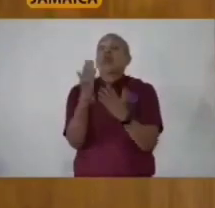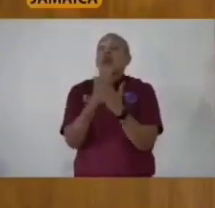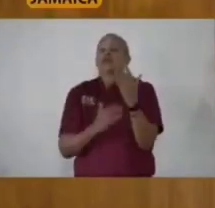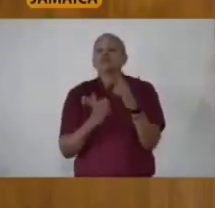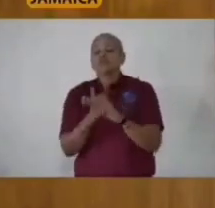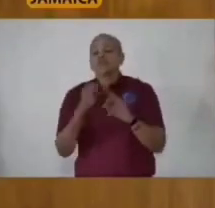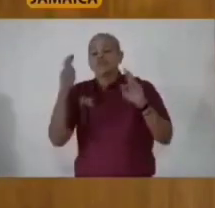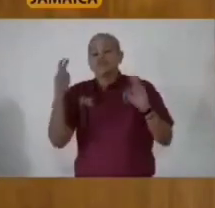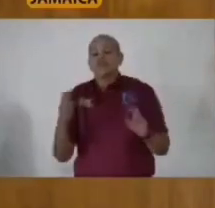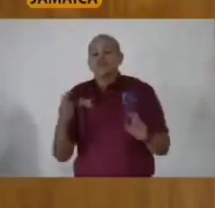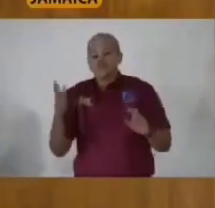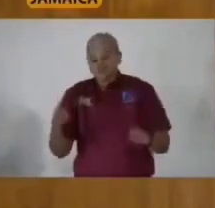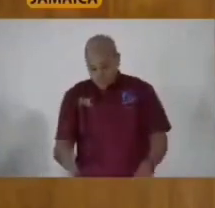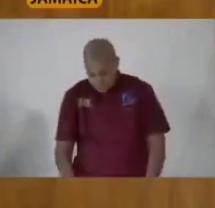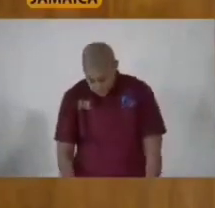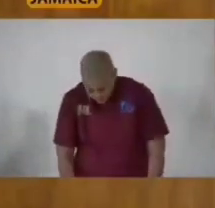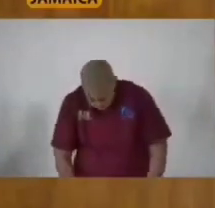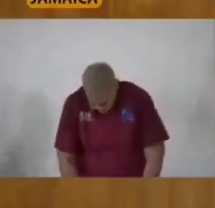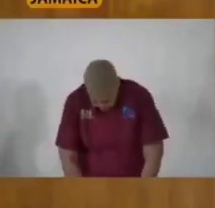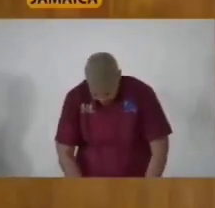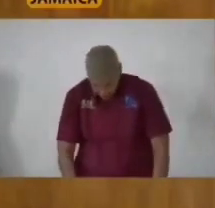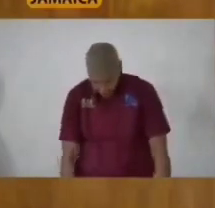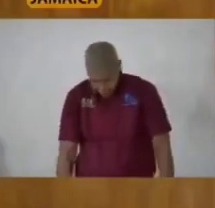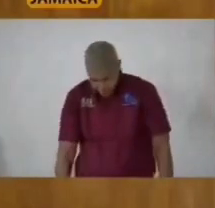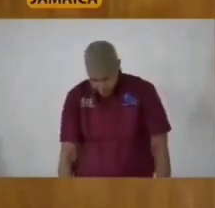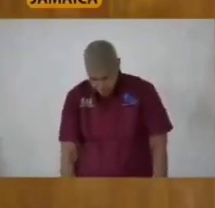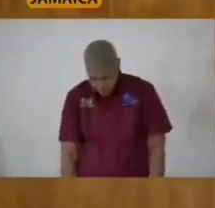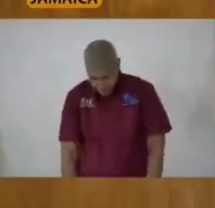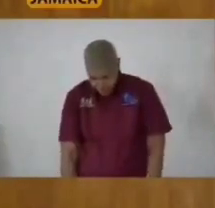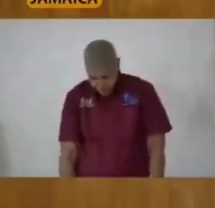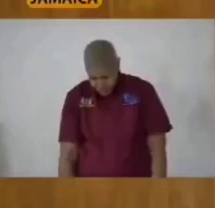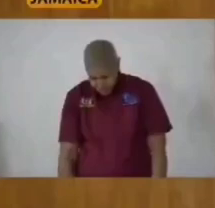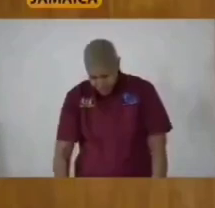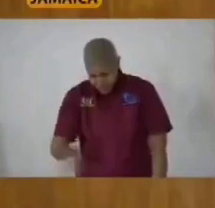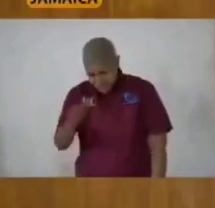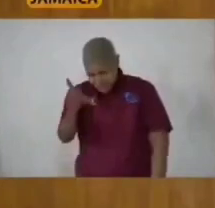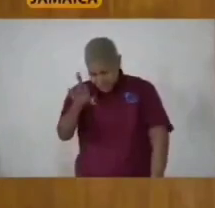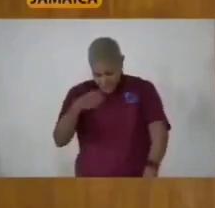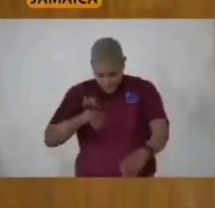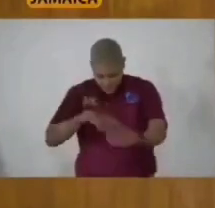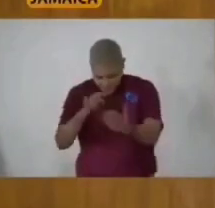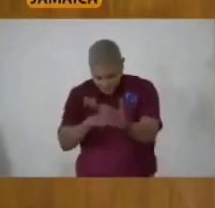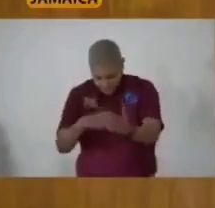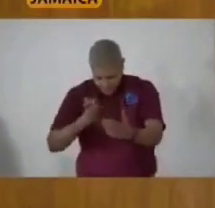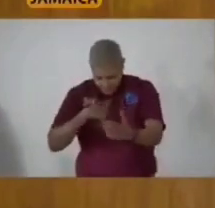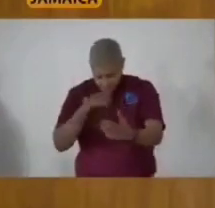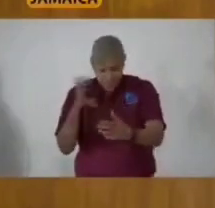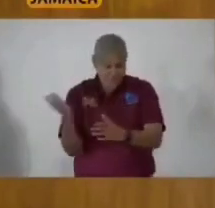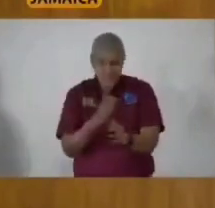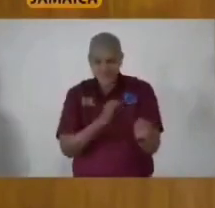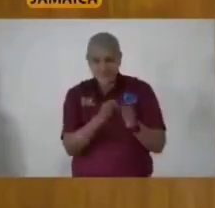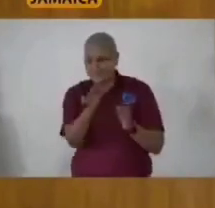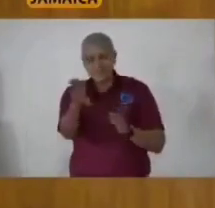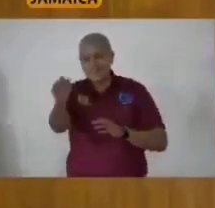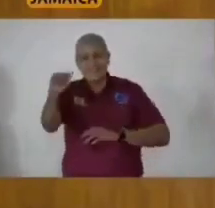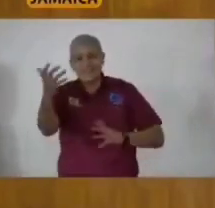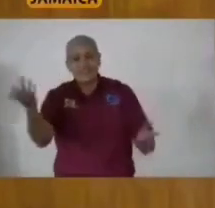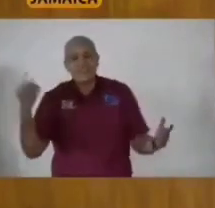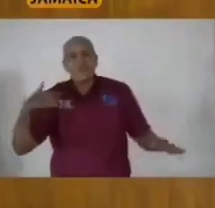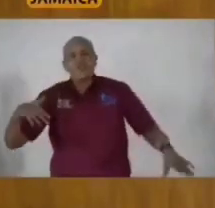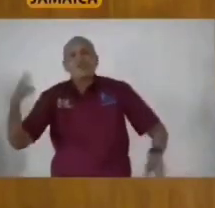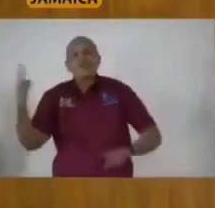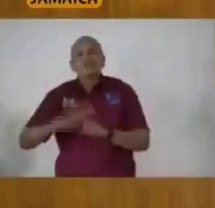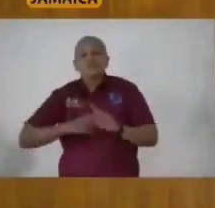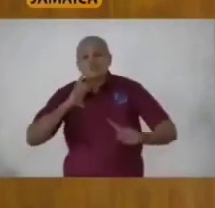the issues. So that's where we stand. We are not intending to delay anything. We haven't taken 6 months to reply.